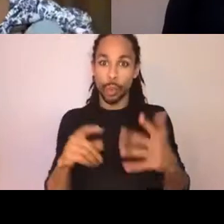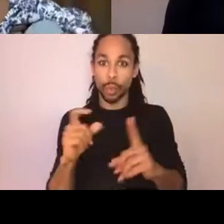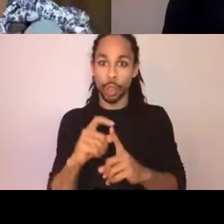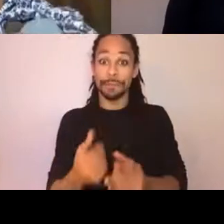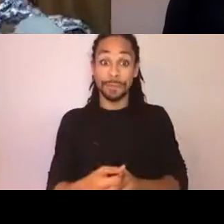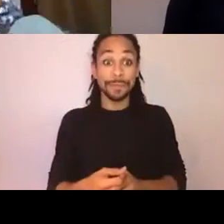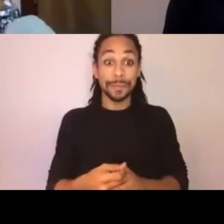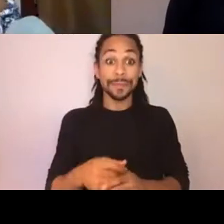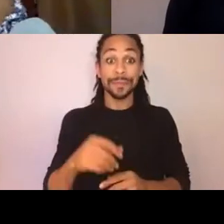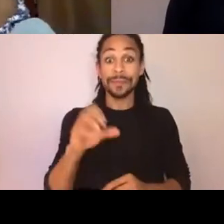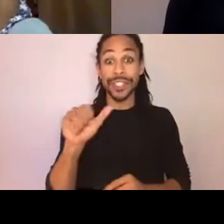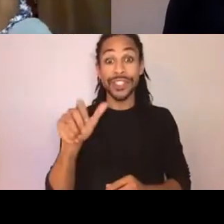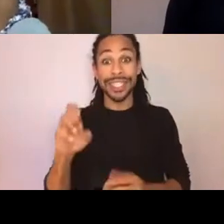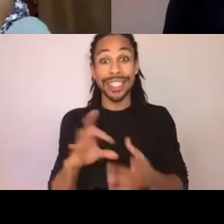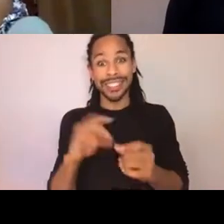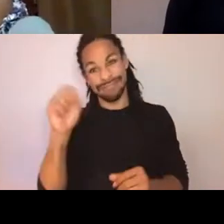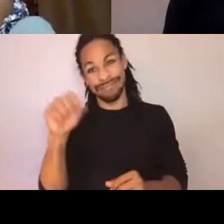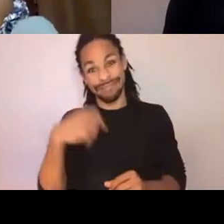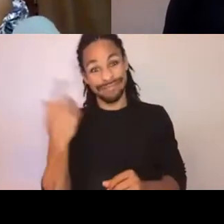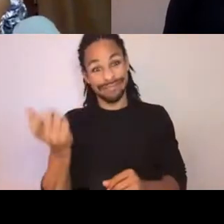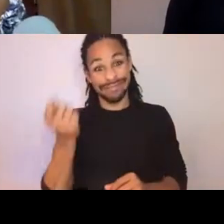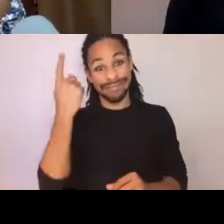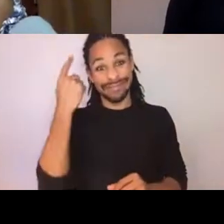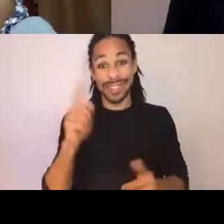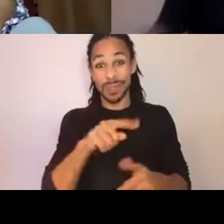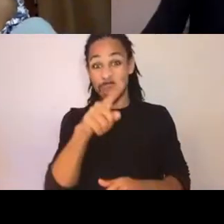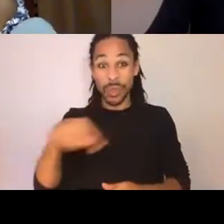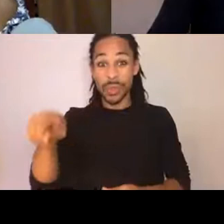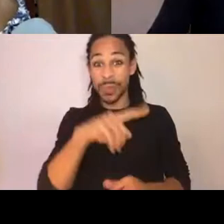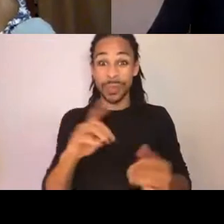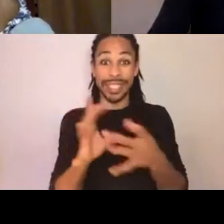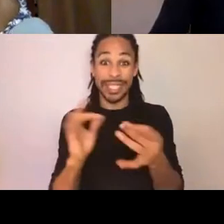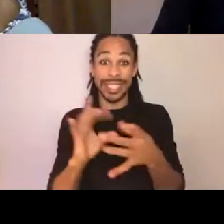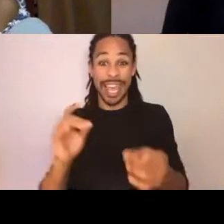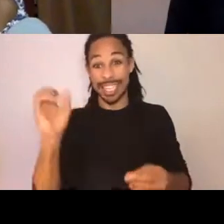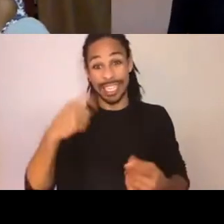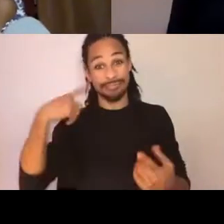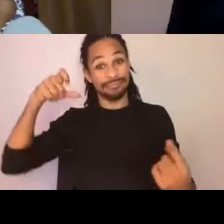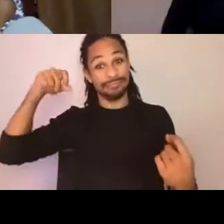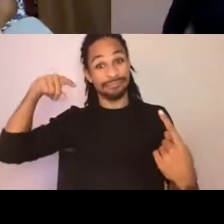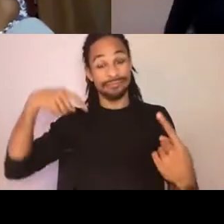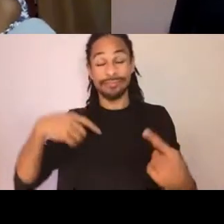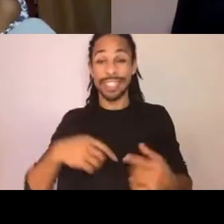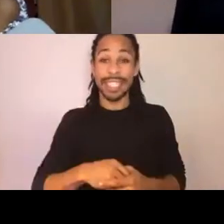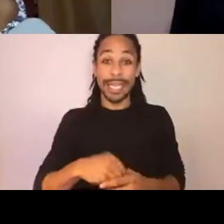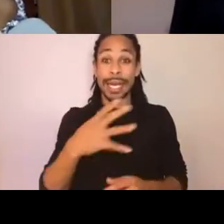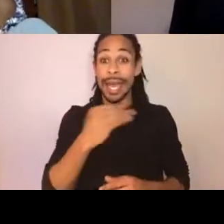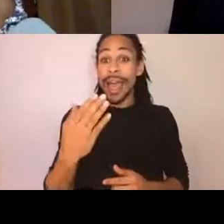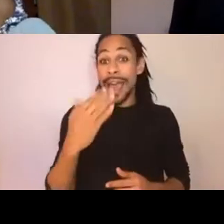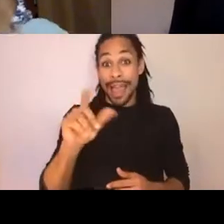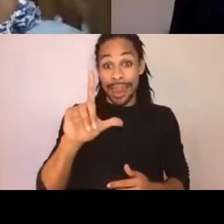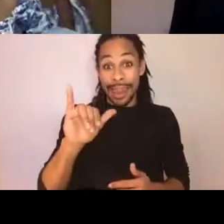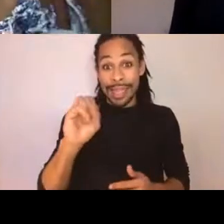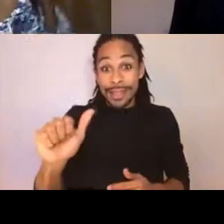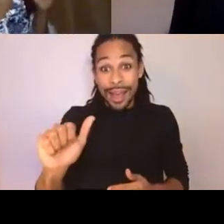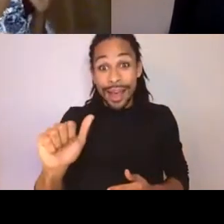what everyone said. Deep gratitude to be here tonight. Thank you, Lisa, who I feel like